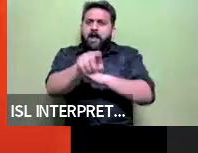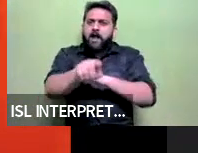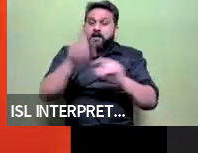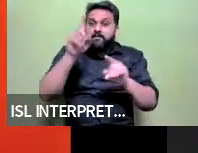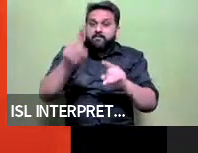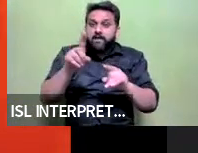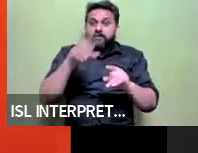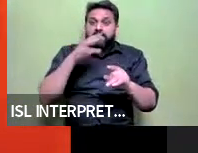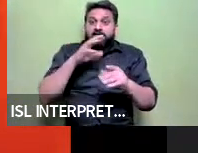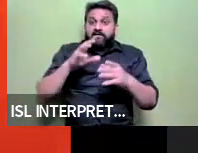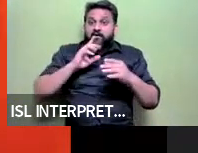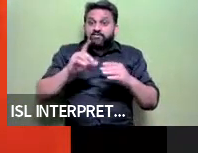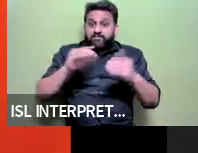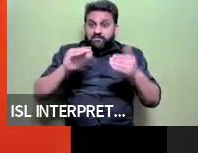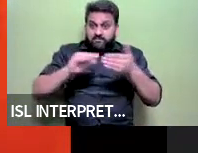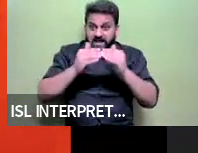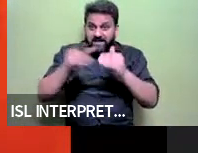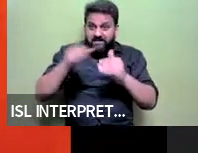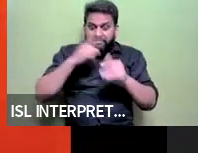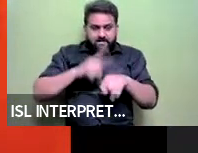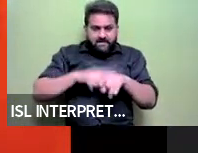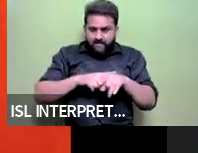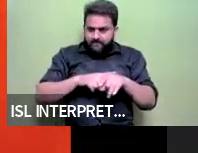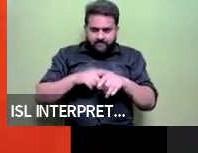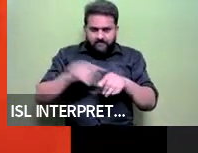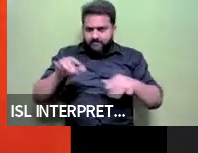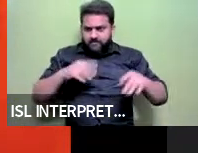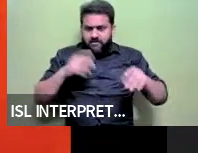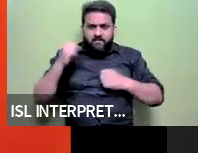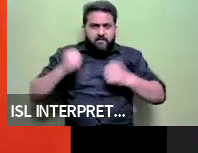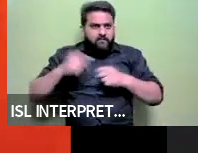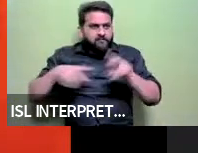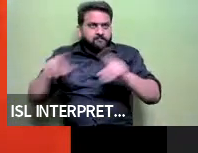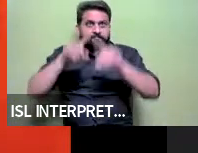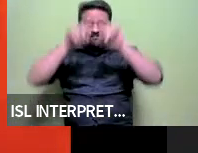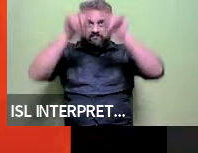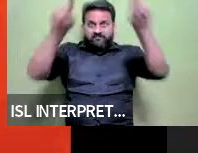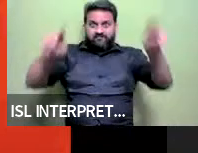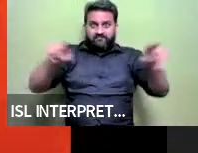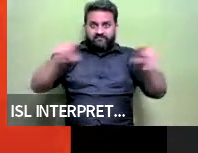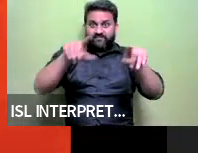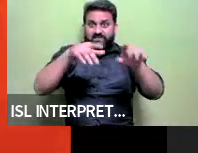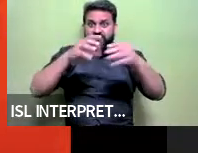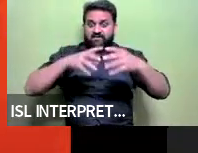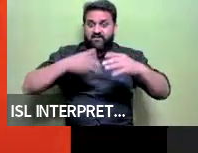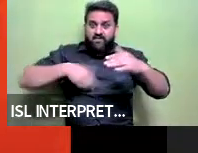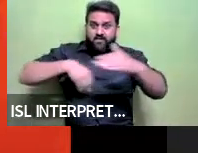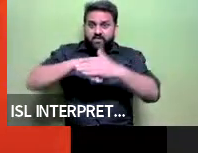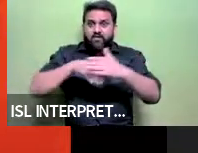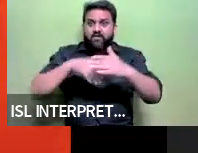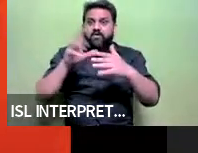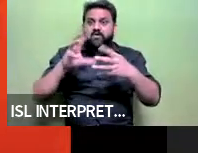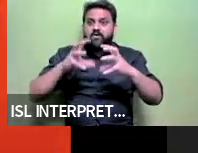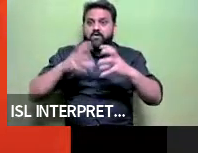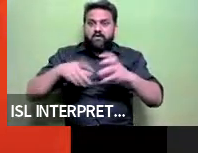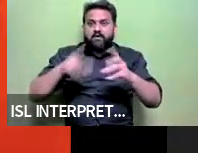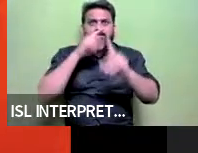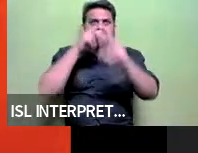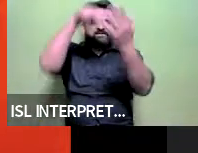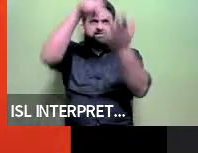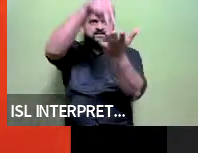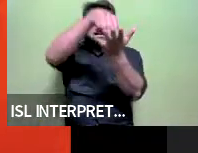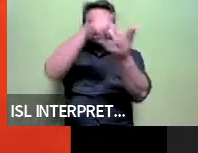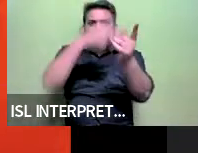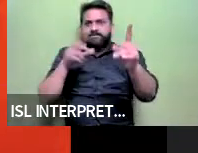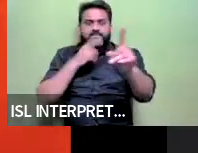match itself, if there's a situation where there's a goal post, somebody is over there. Do